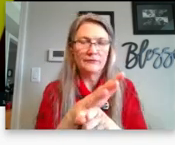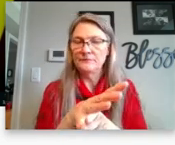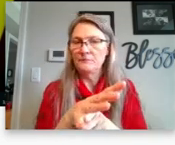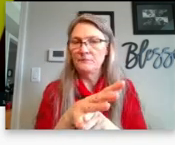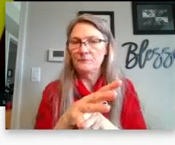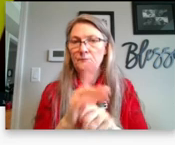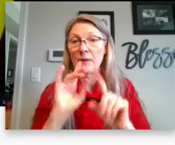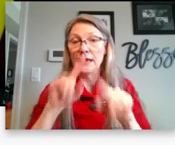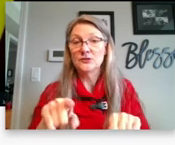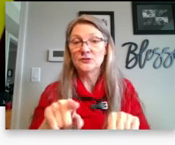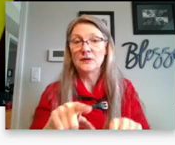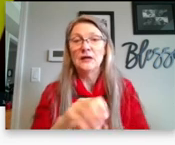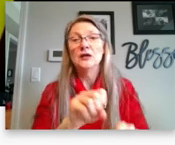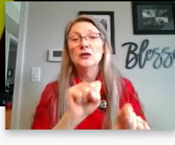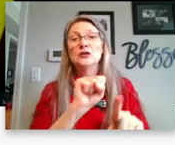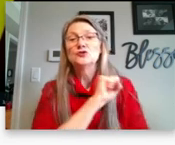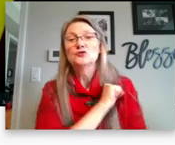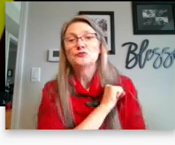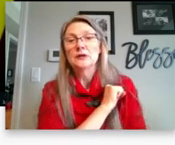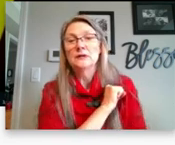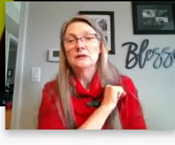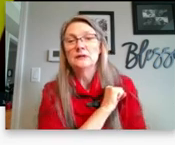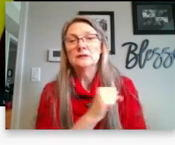be Serena